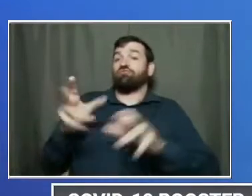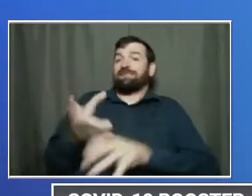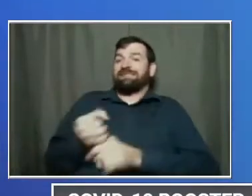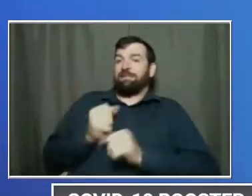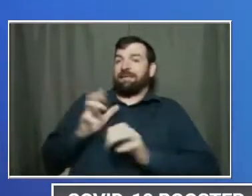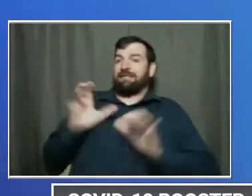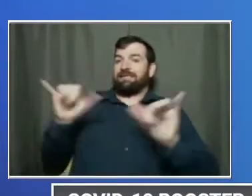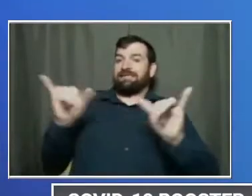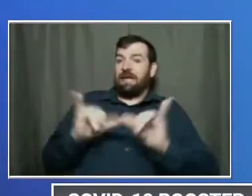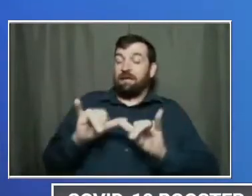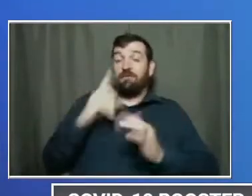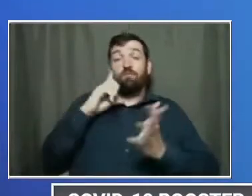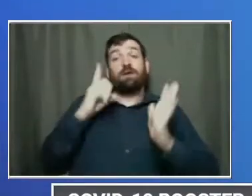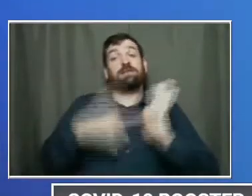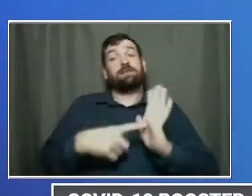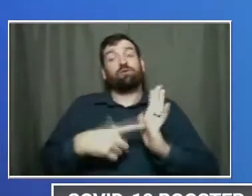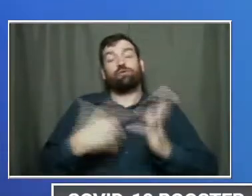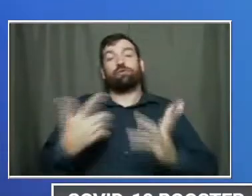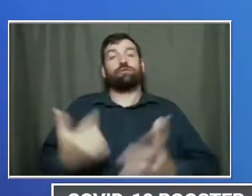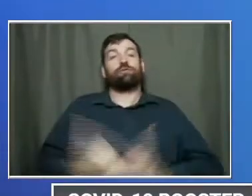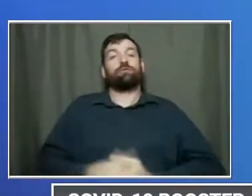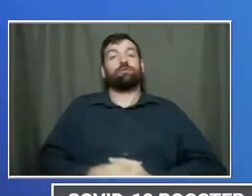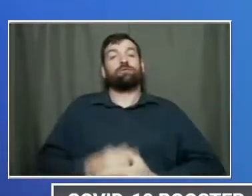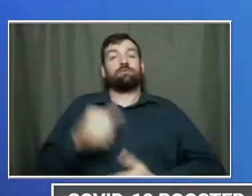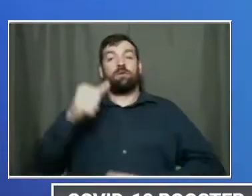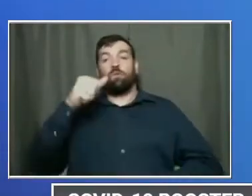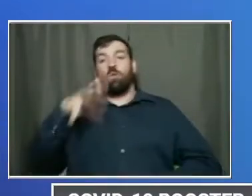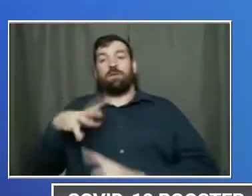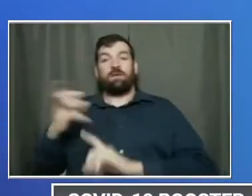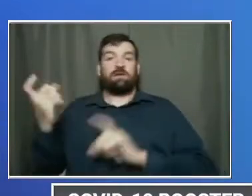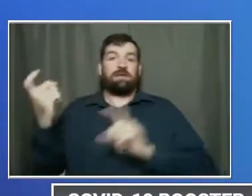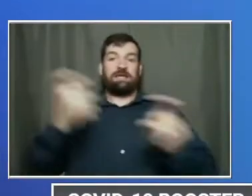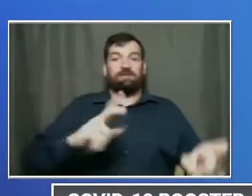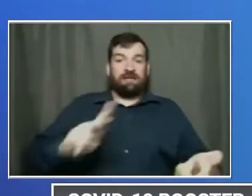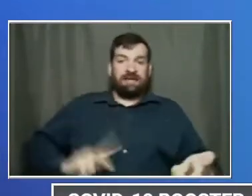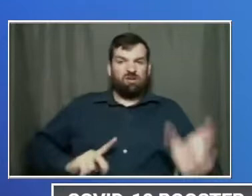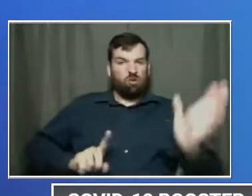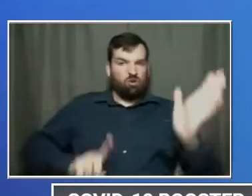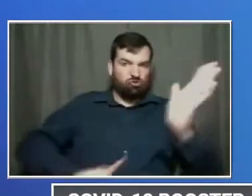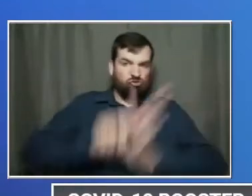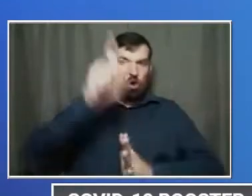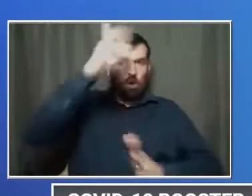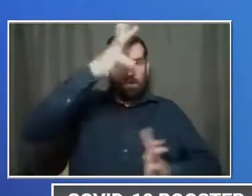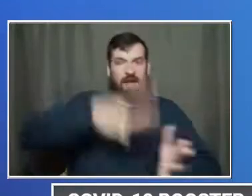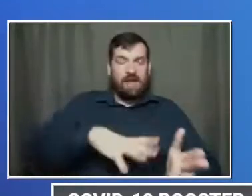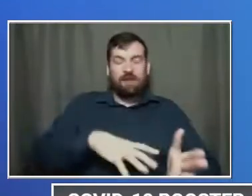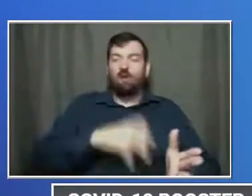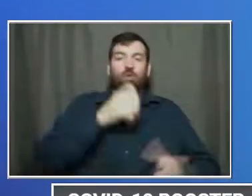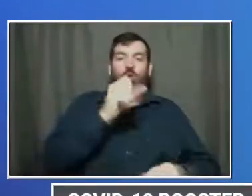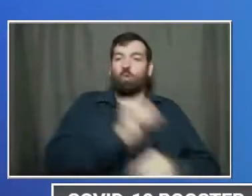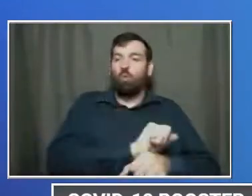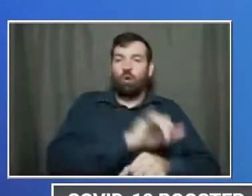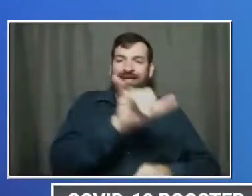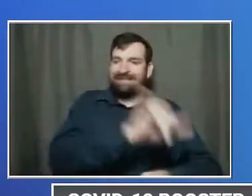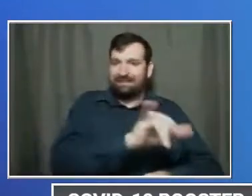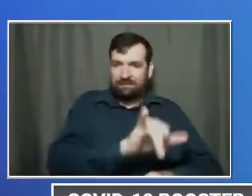for instance, if a woman gives a kidney to a tall man, it won't work as well. Right. So we look at size mismatch. Right. So all those